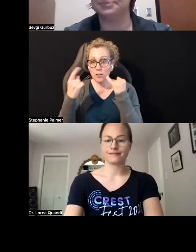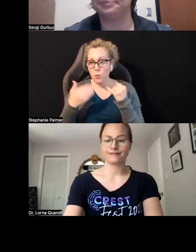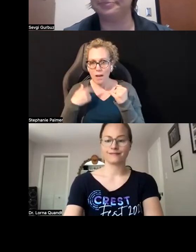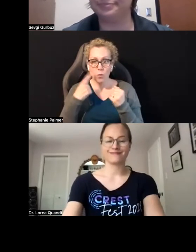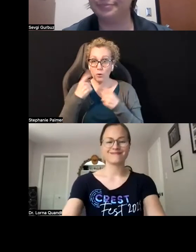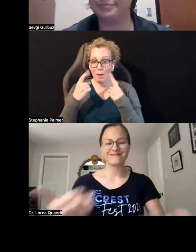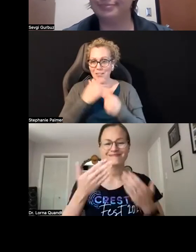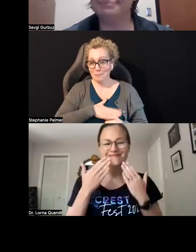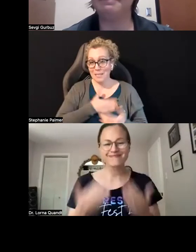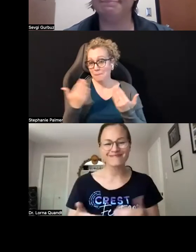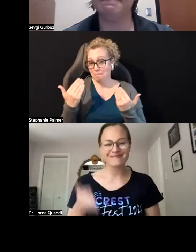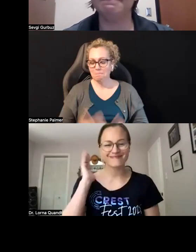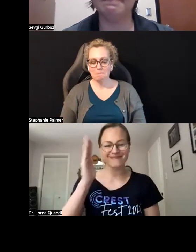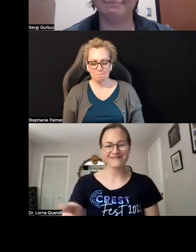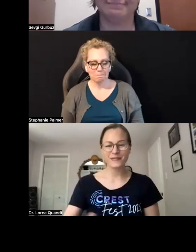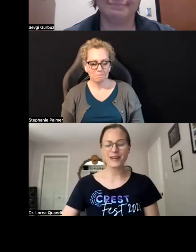questions.